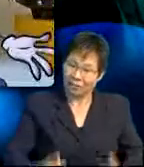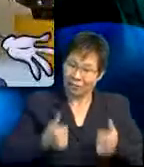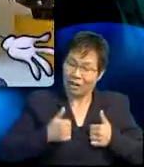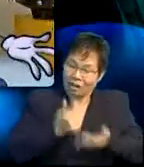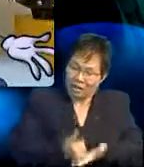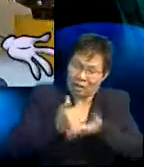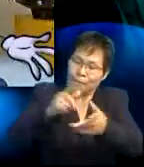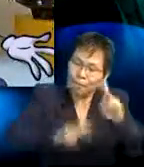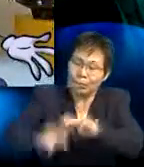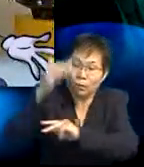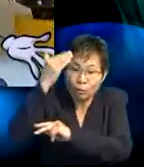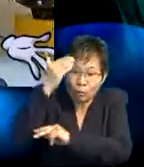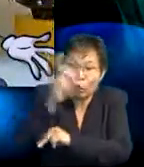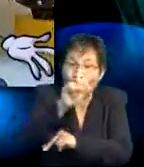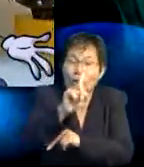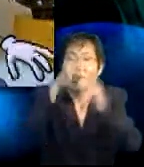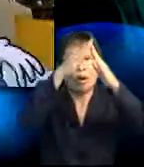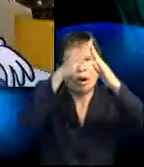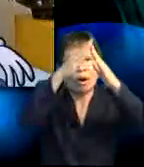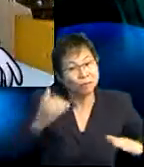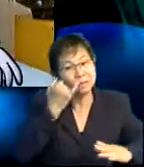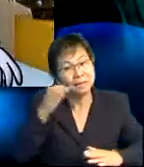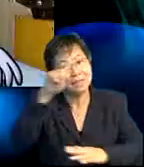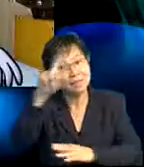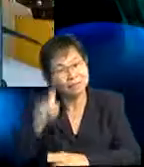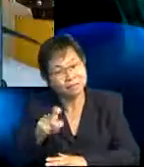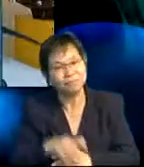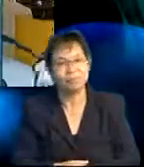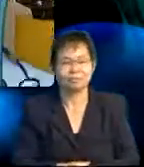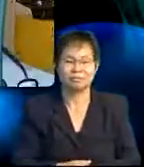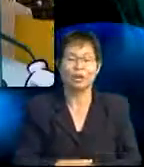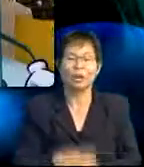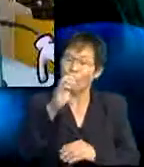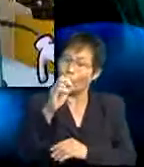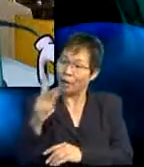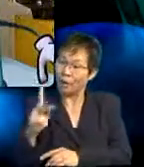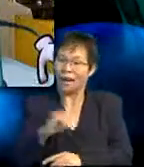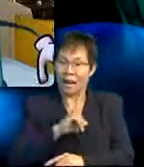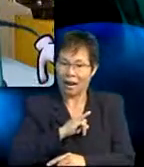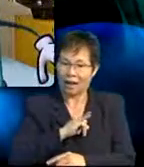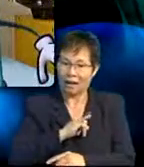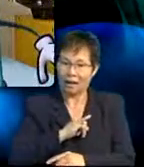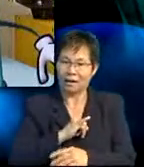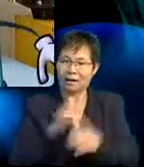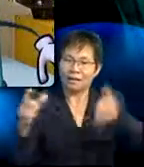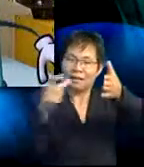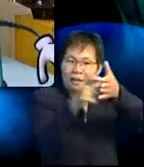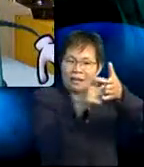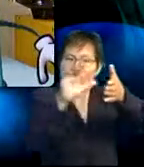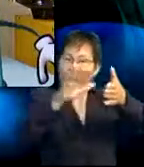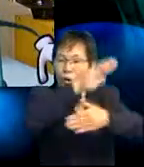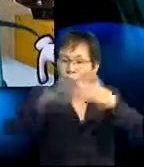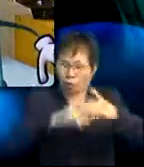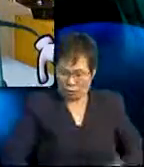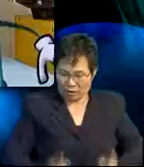address helps people know where your house is. Okay, I've keyed in all